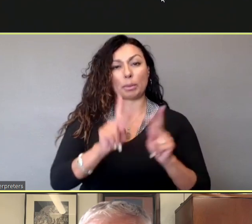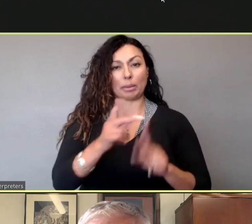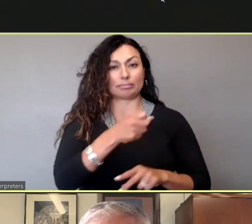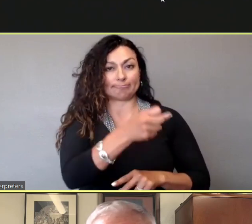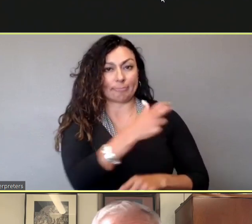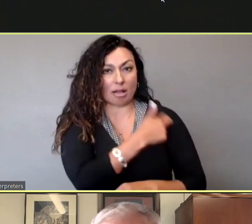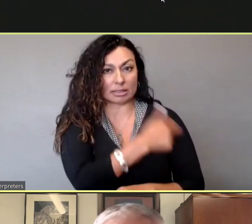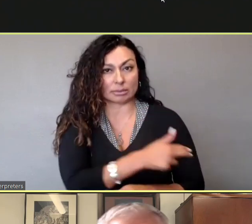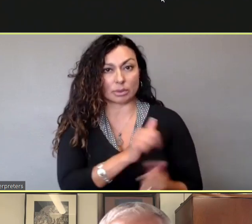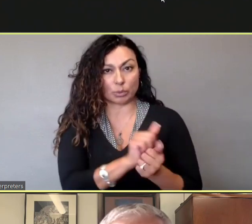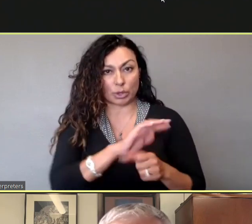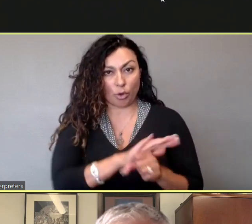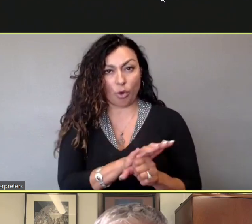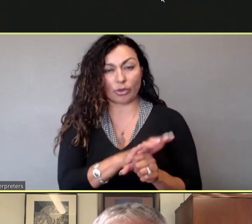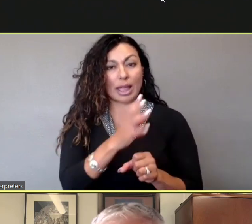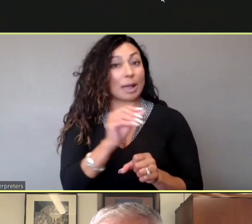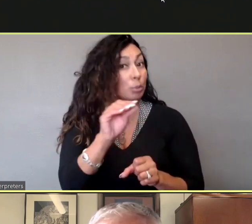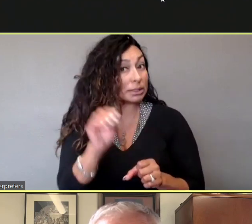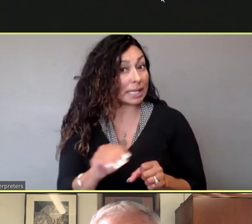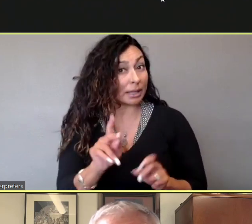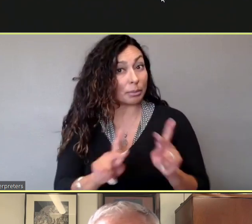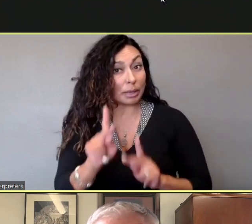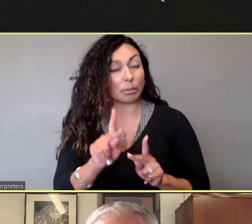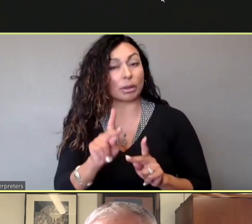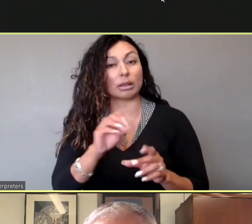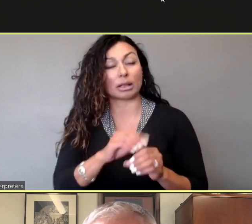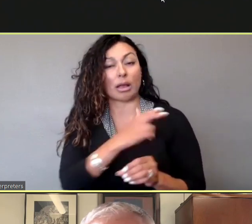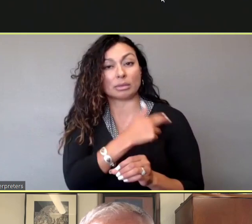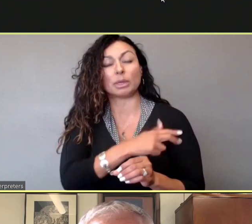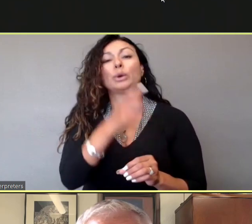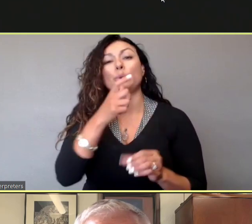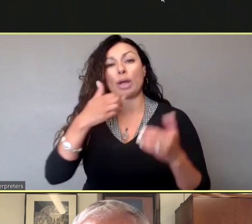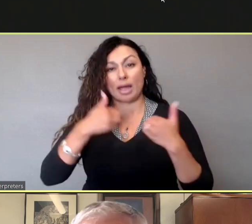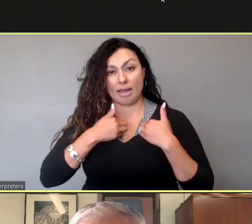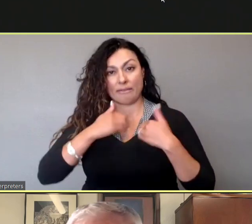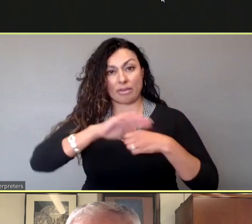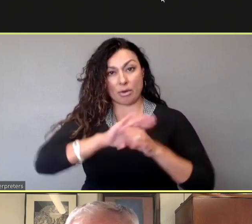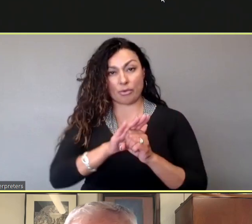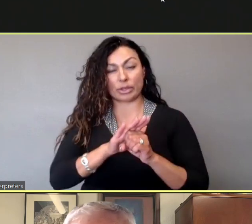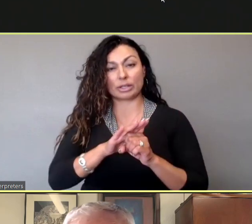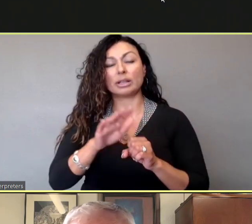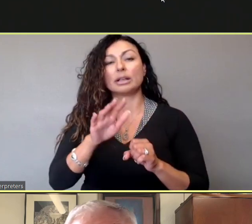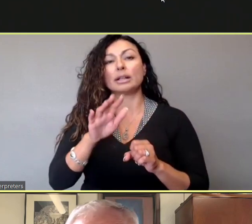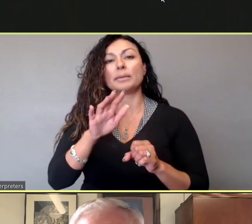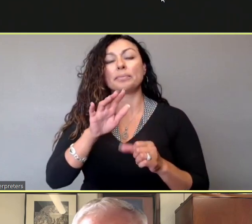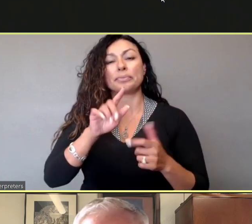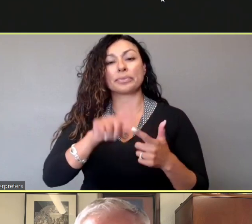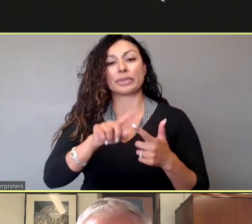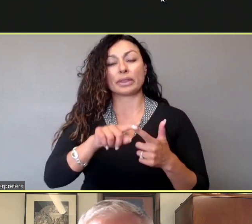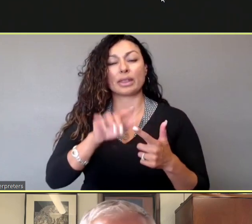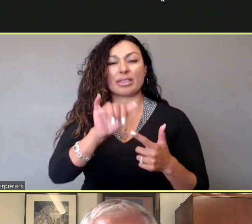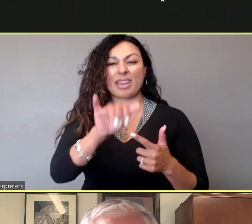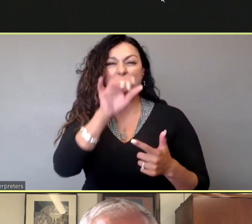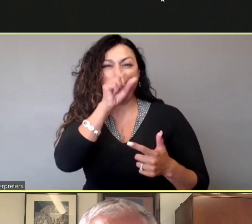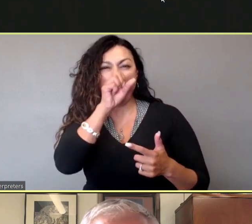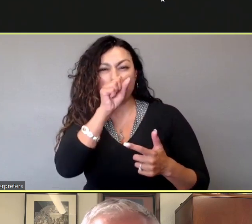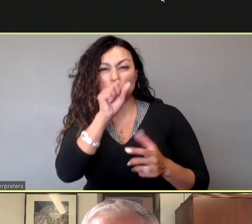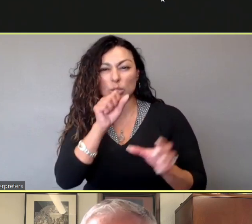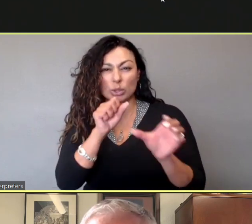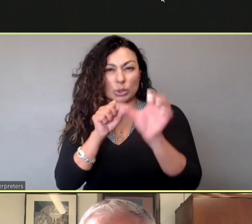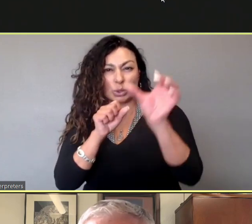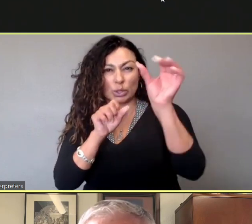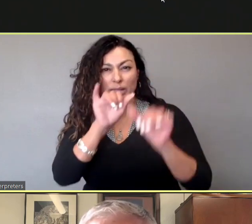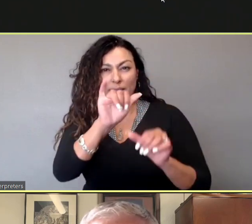with COVID, and the percent of people who are in the hospital who have COVID. And that orangish